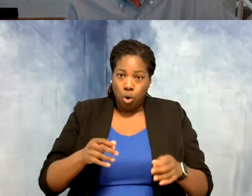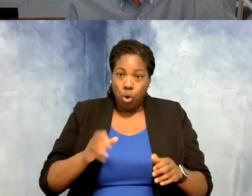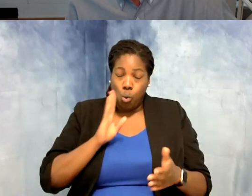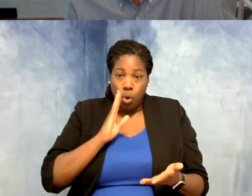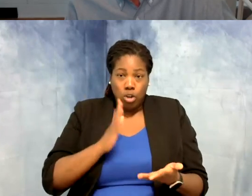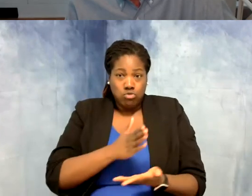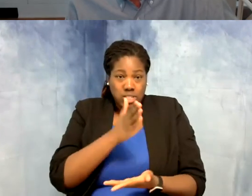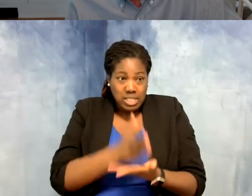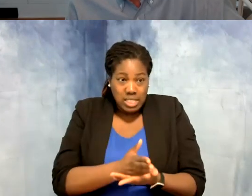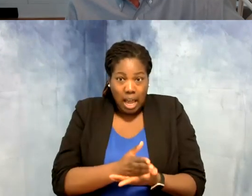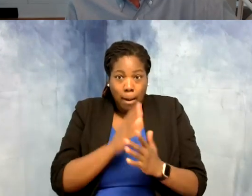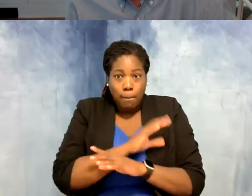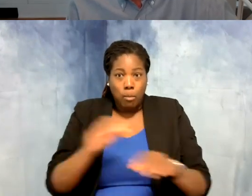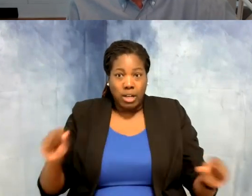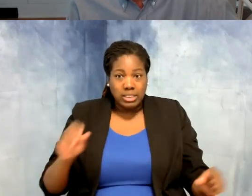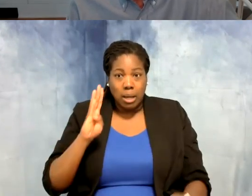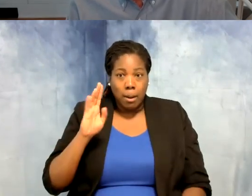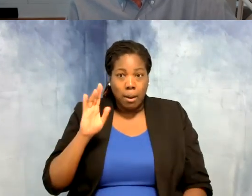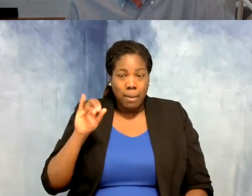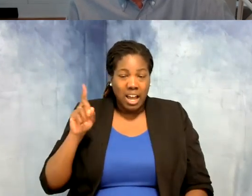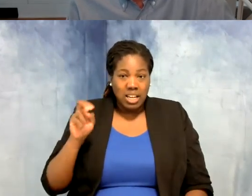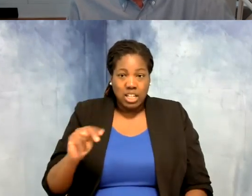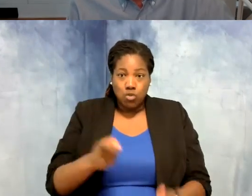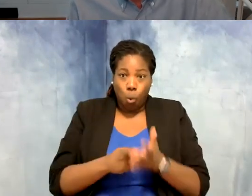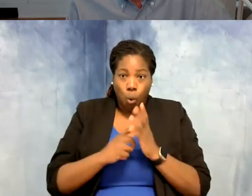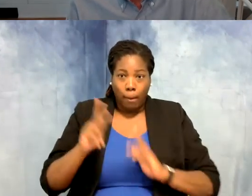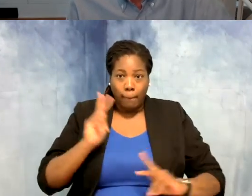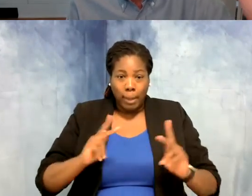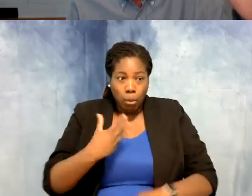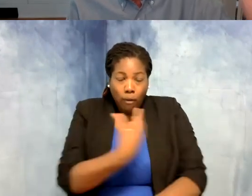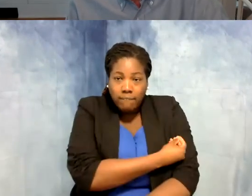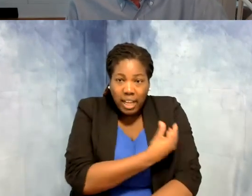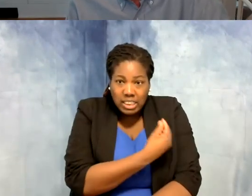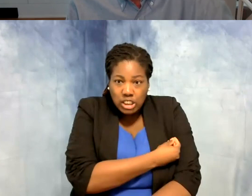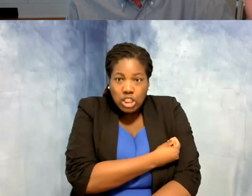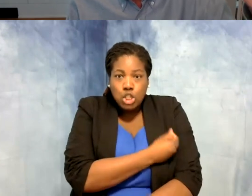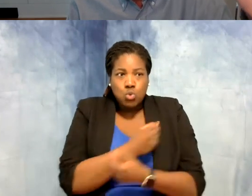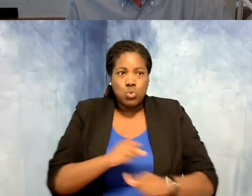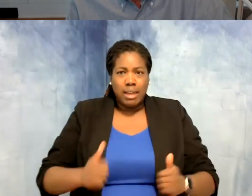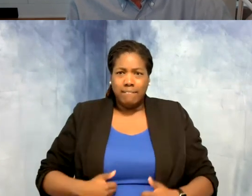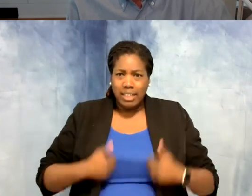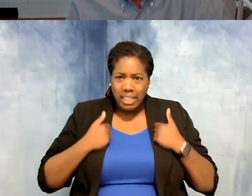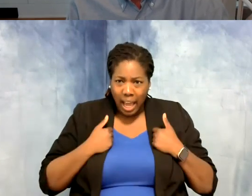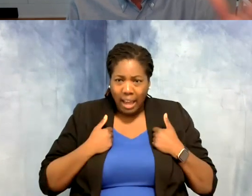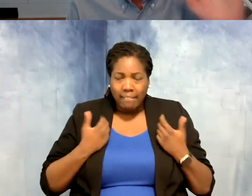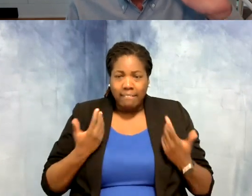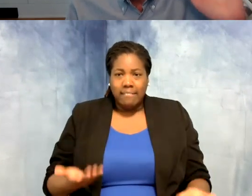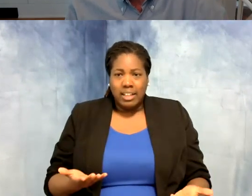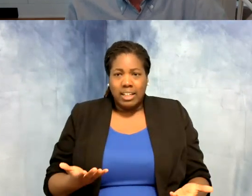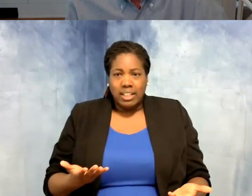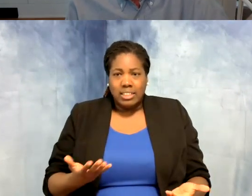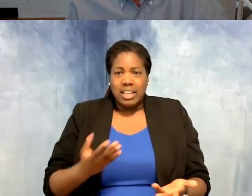stop President Biden's requiring that people have vaccinations in order to save lives, and admits in its decision